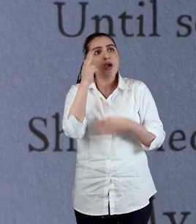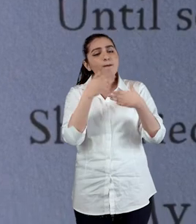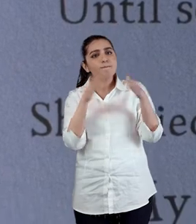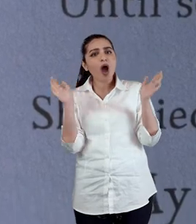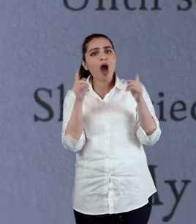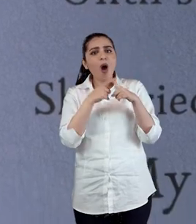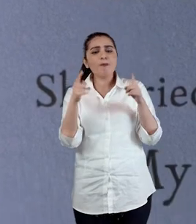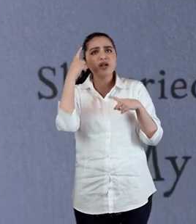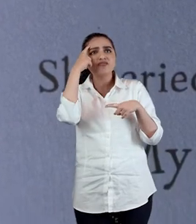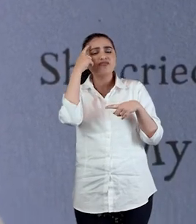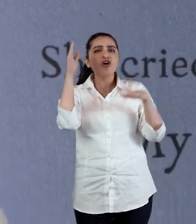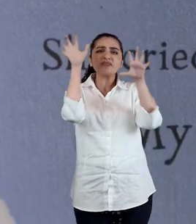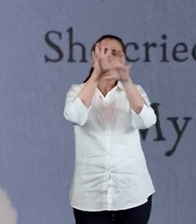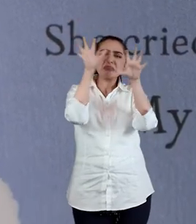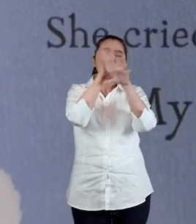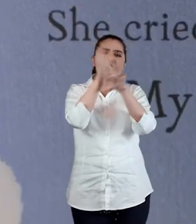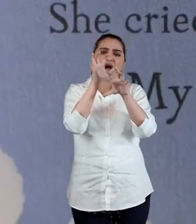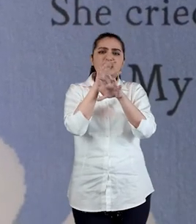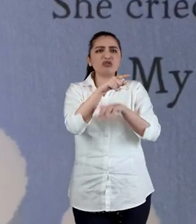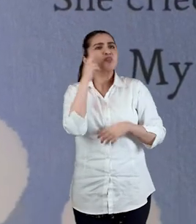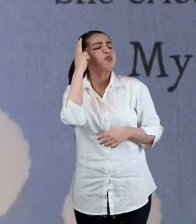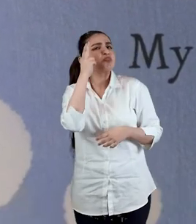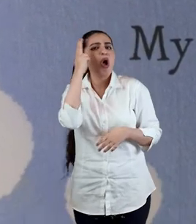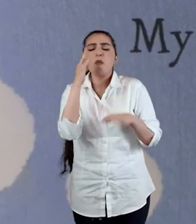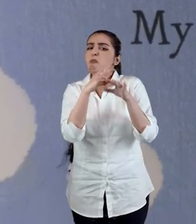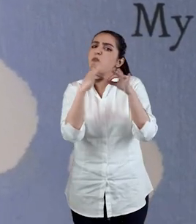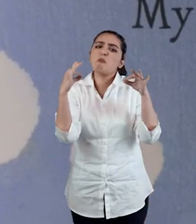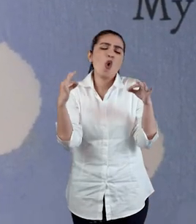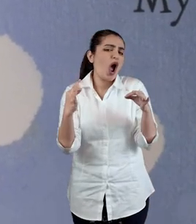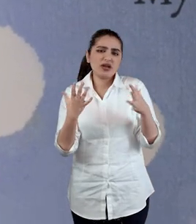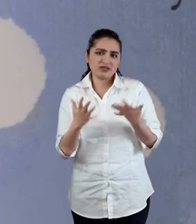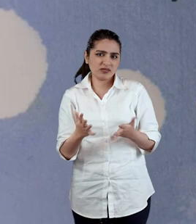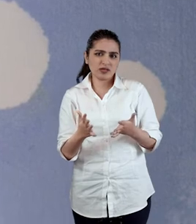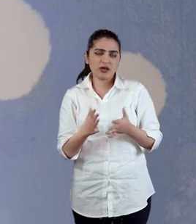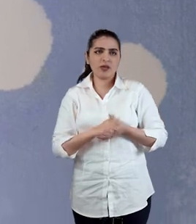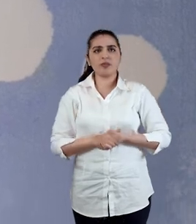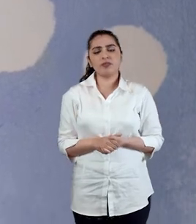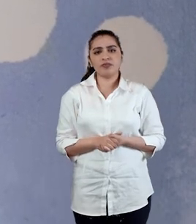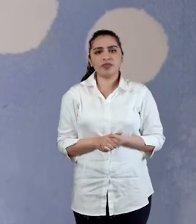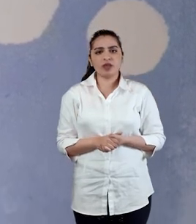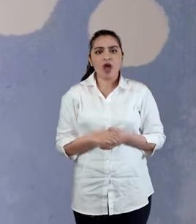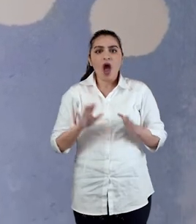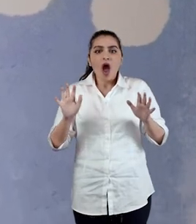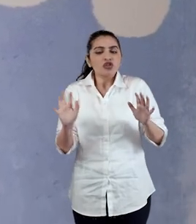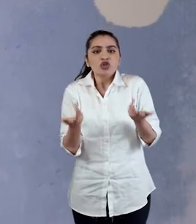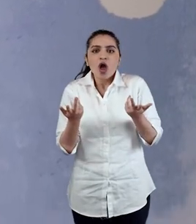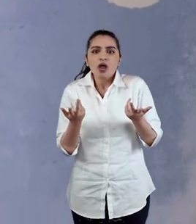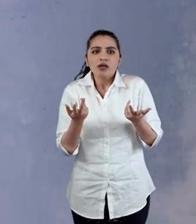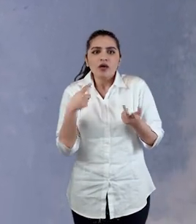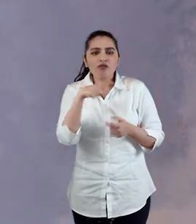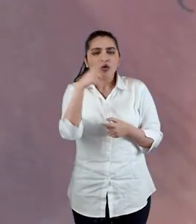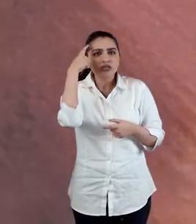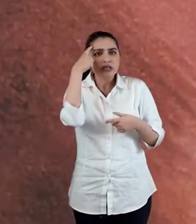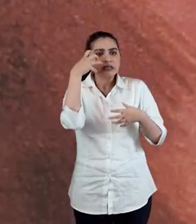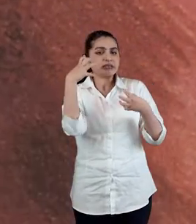her. She cried, Owl, so clever! My skill is to